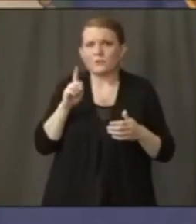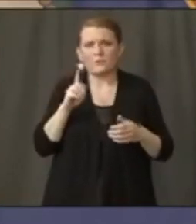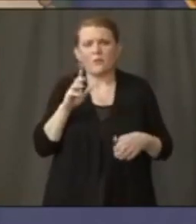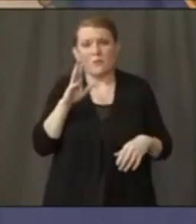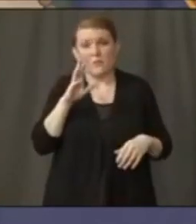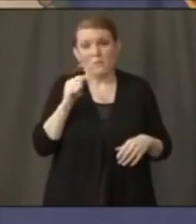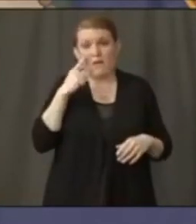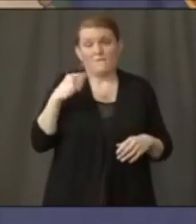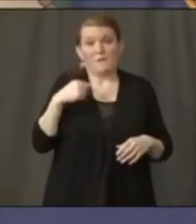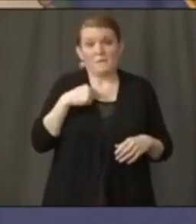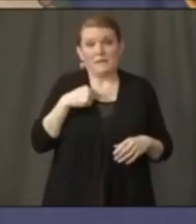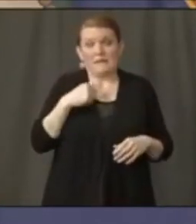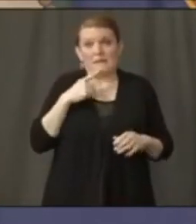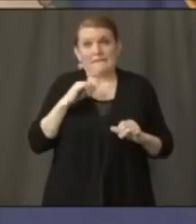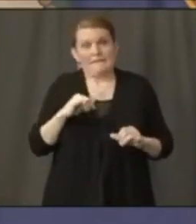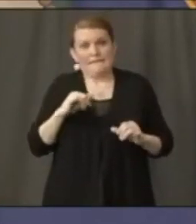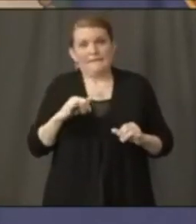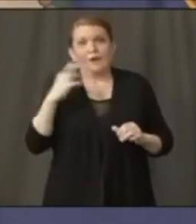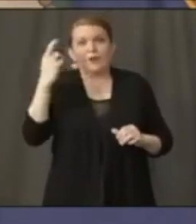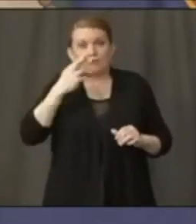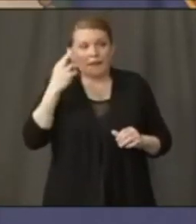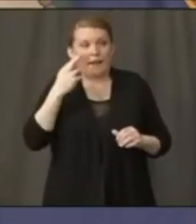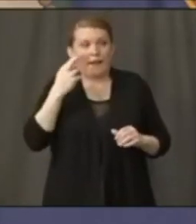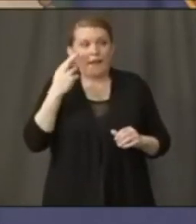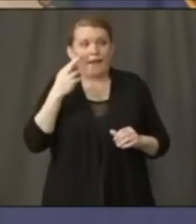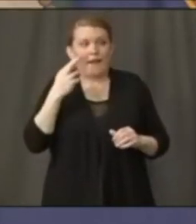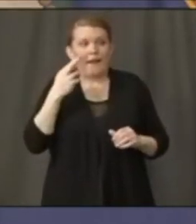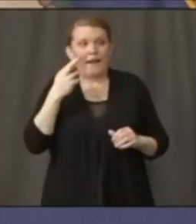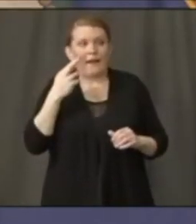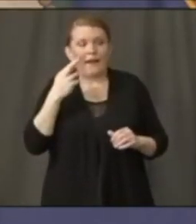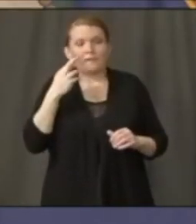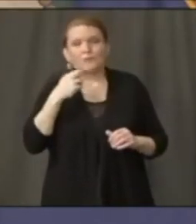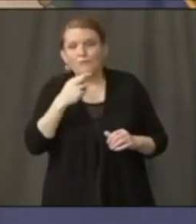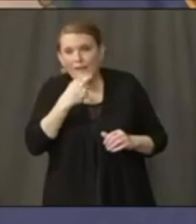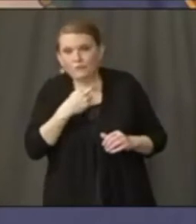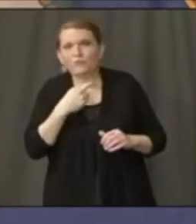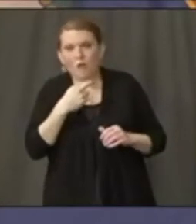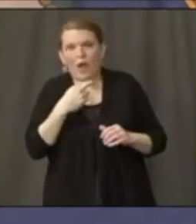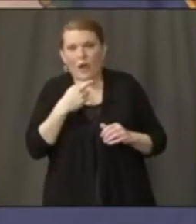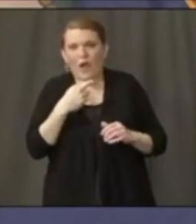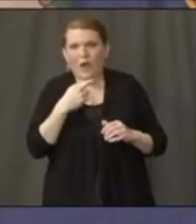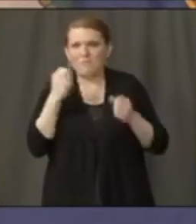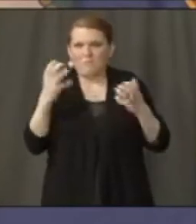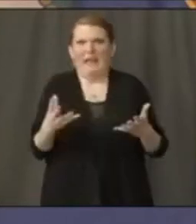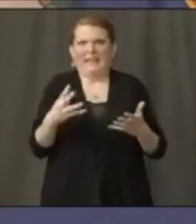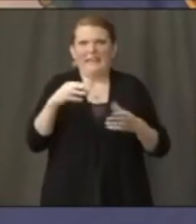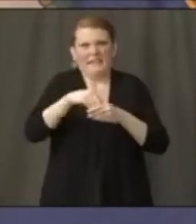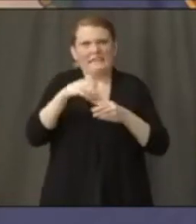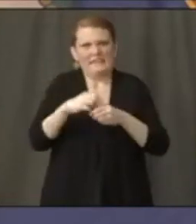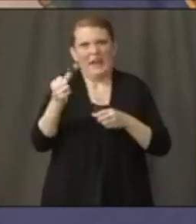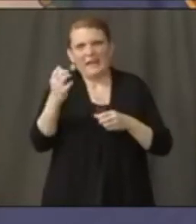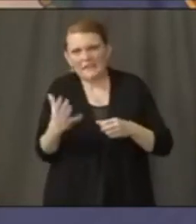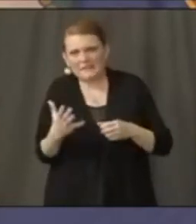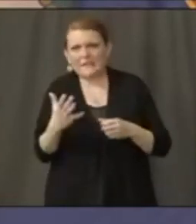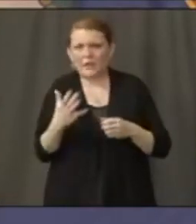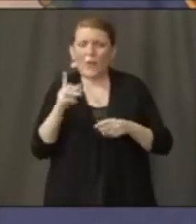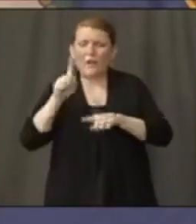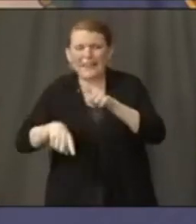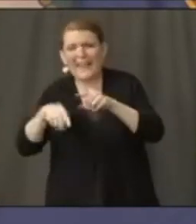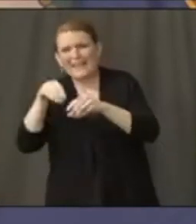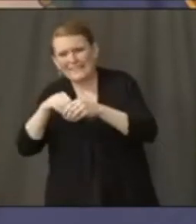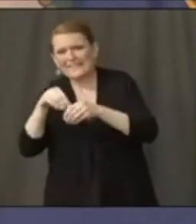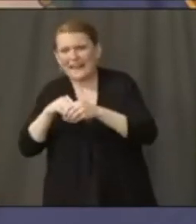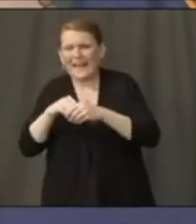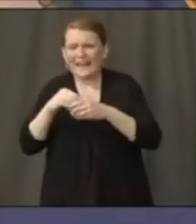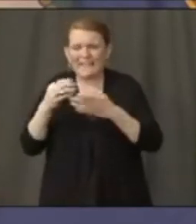life. Obviously we don't like indoor dining and bar activity. We do worry about the fact that it attracts a lot